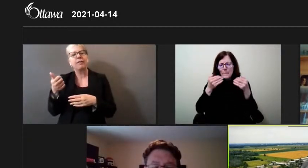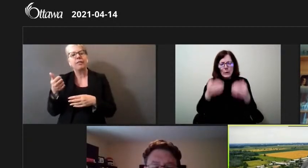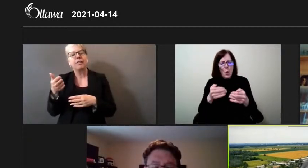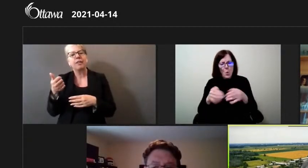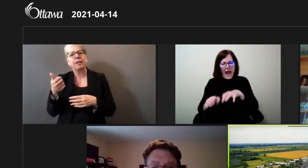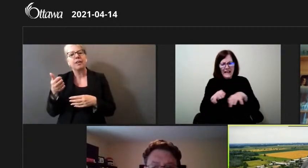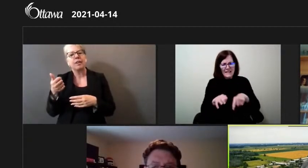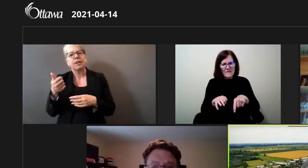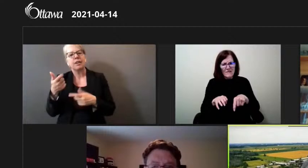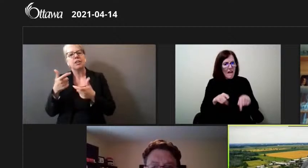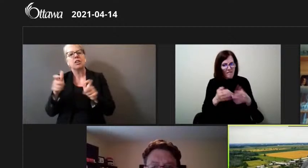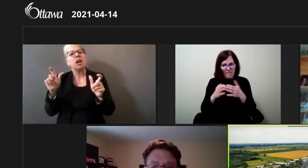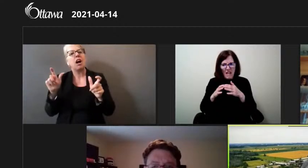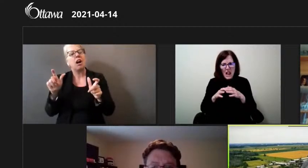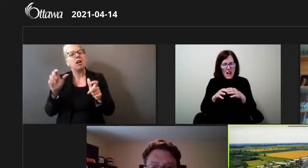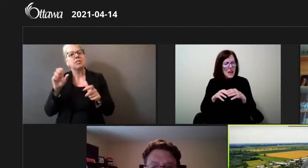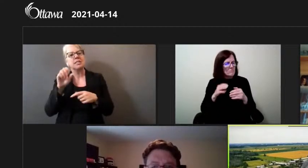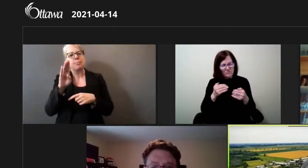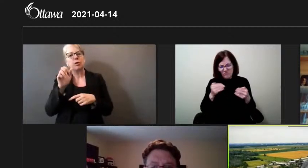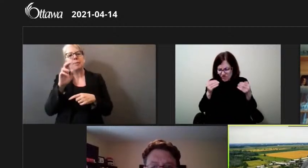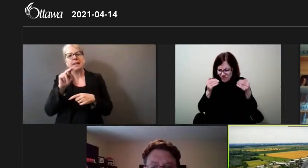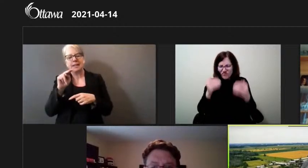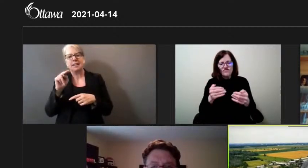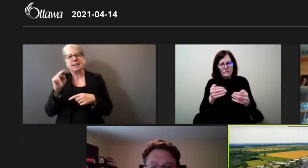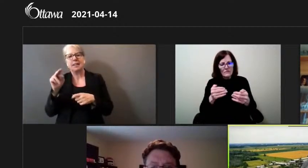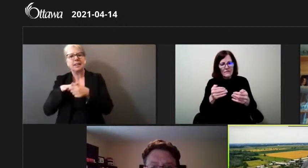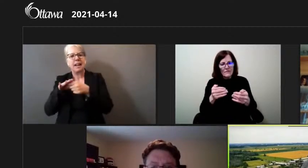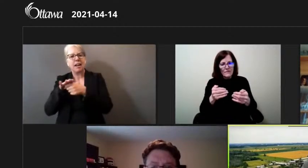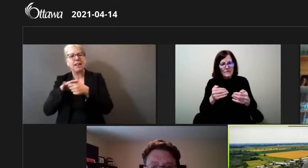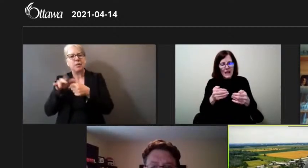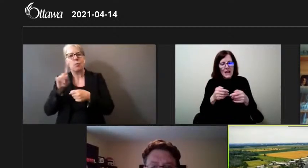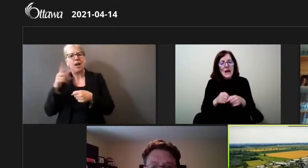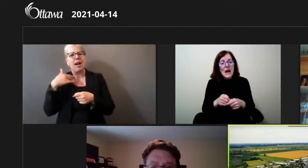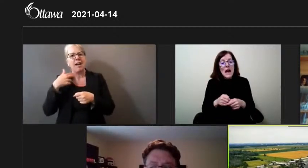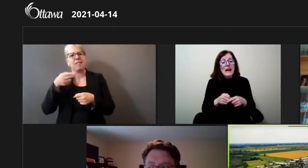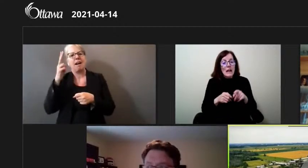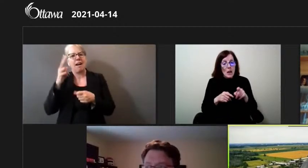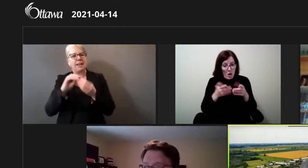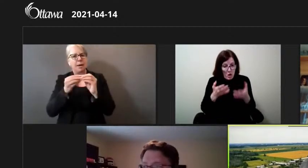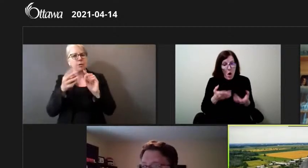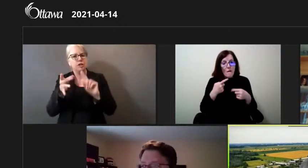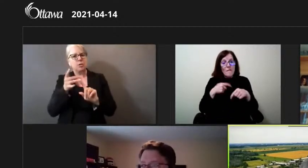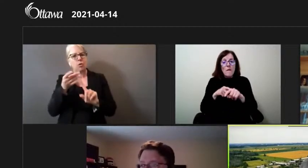the large suburban communities where we have high numbers. It also,